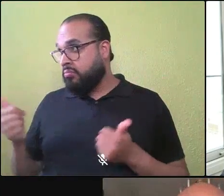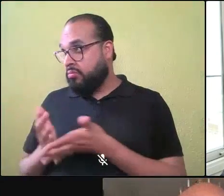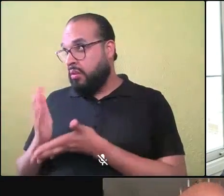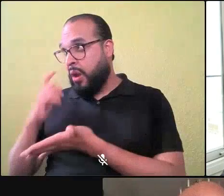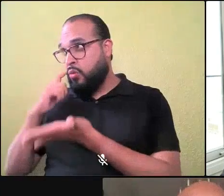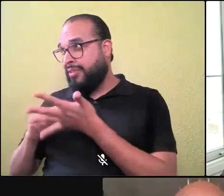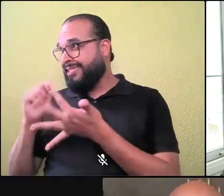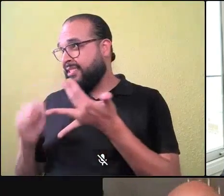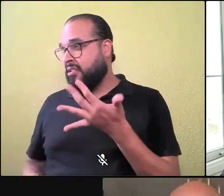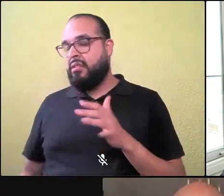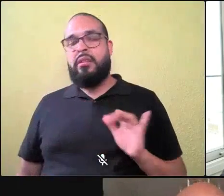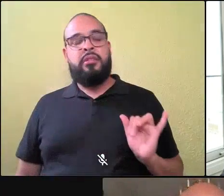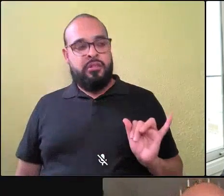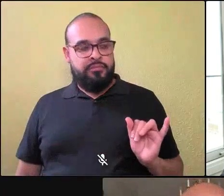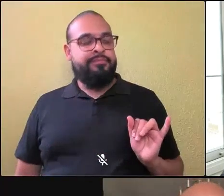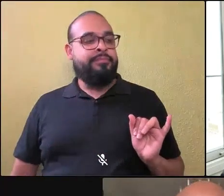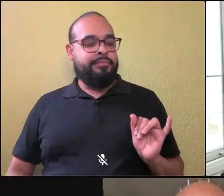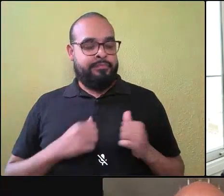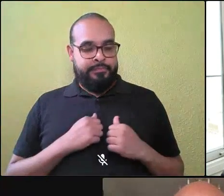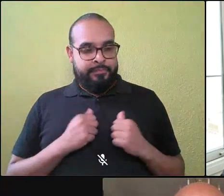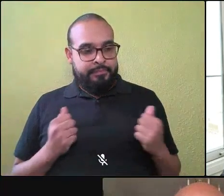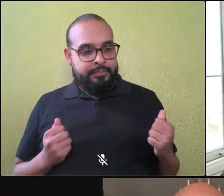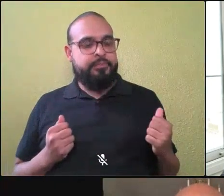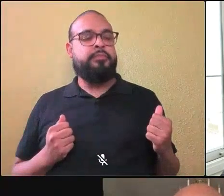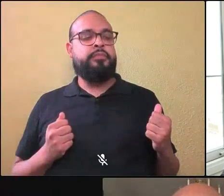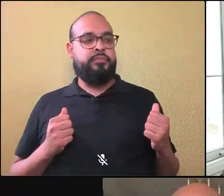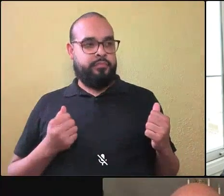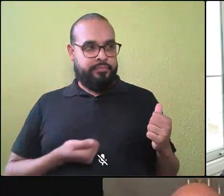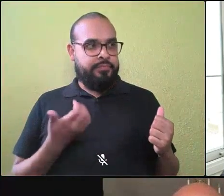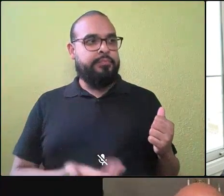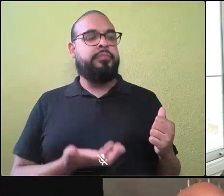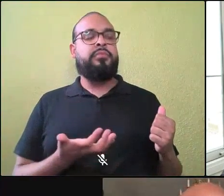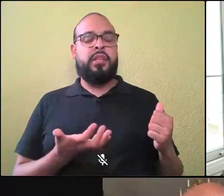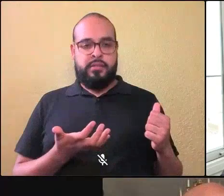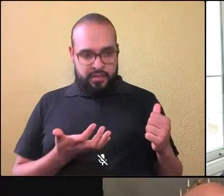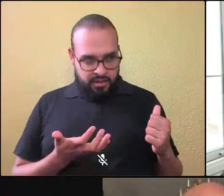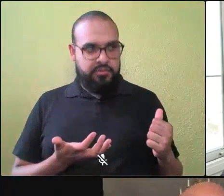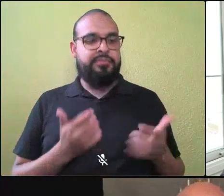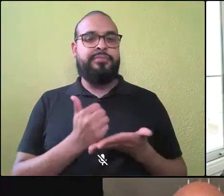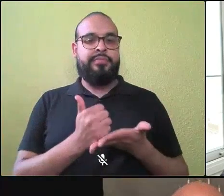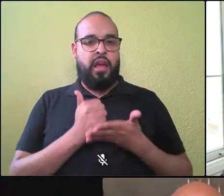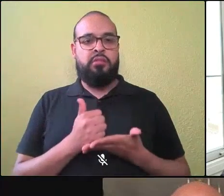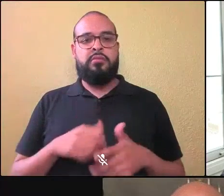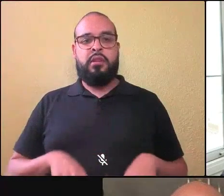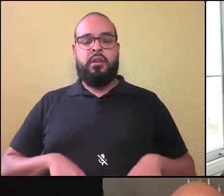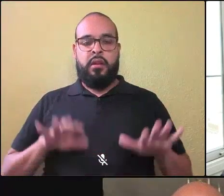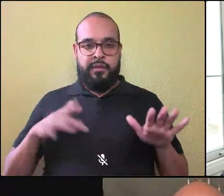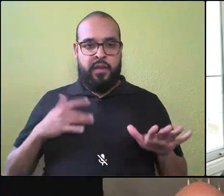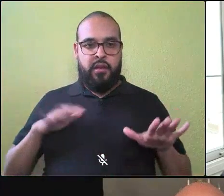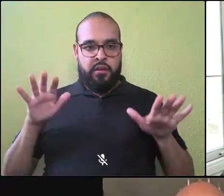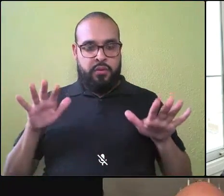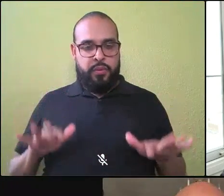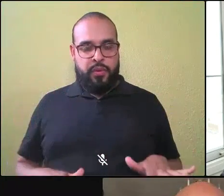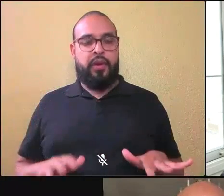kind of move forward through my own toughness, my own tough issue, but also pay it forward to other people. If I didn't hear from somebody in a certain period of